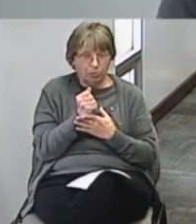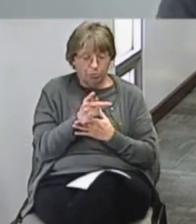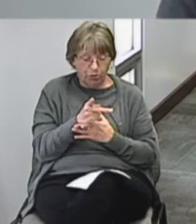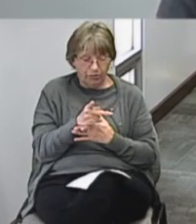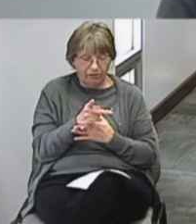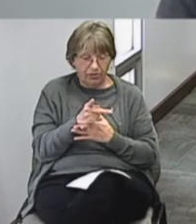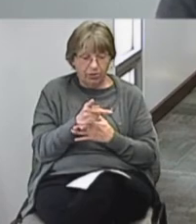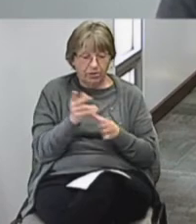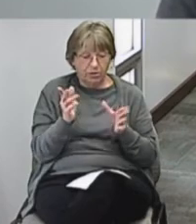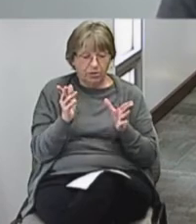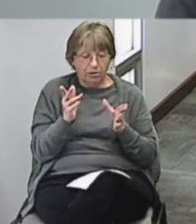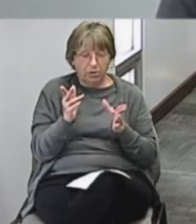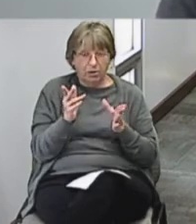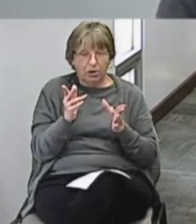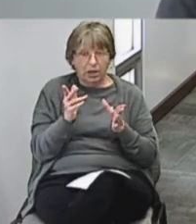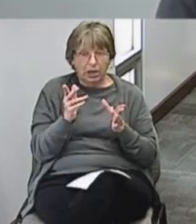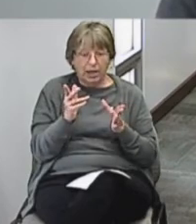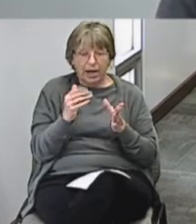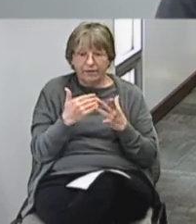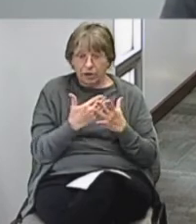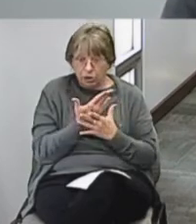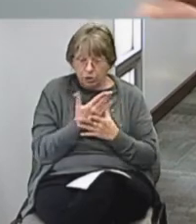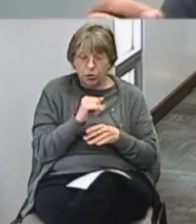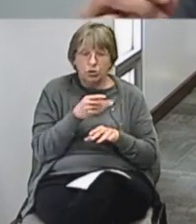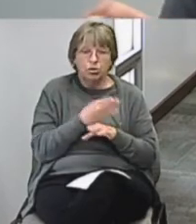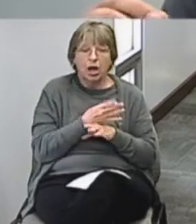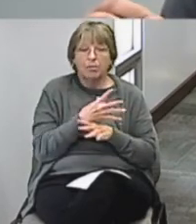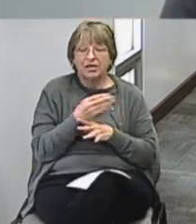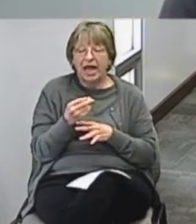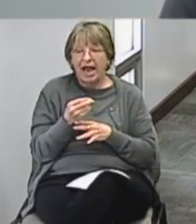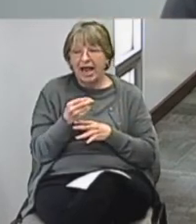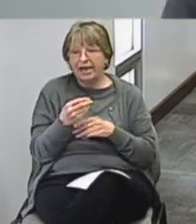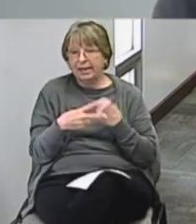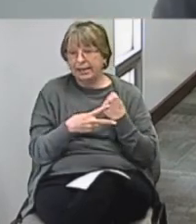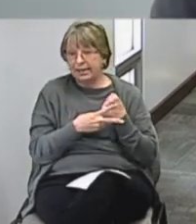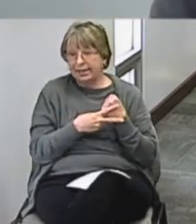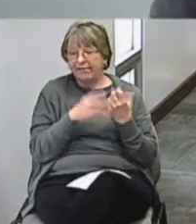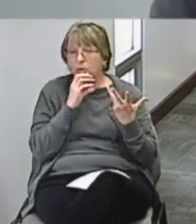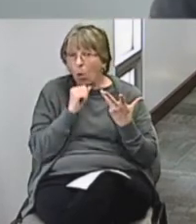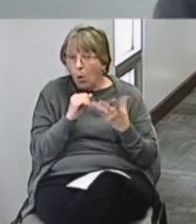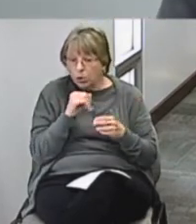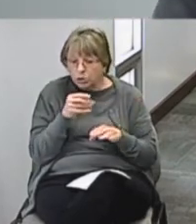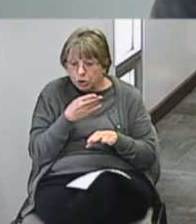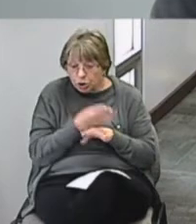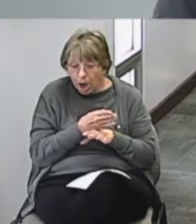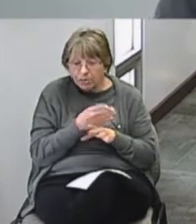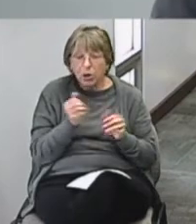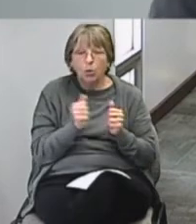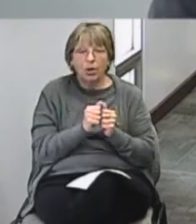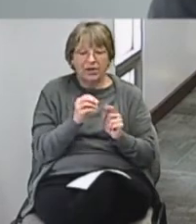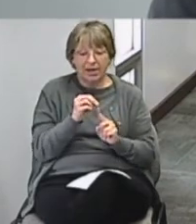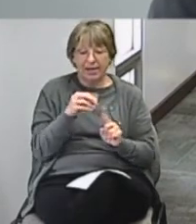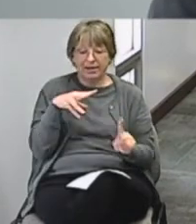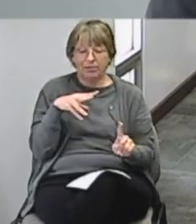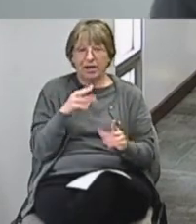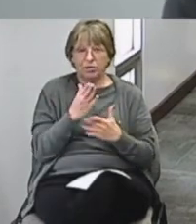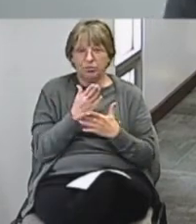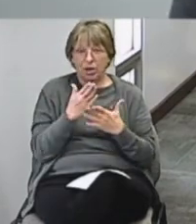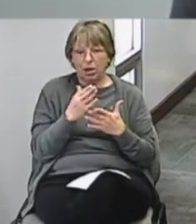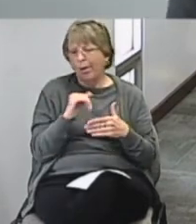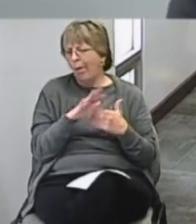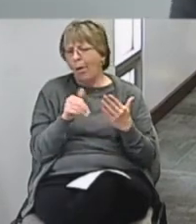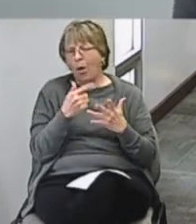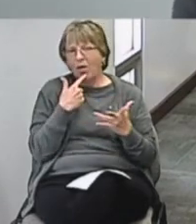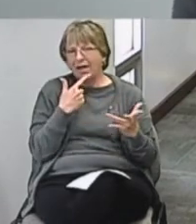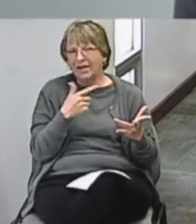which includes new jobs or retention of jobs with an expansion component. So essentially, all that's saying is that